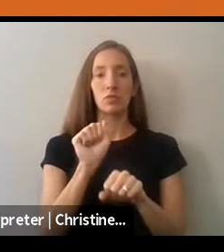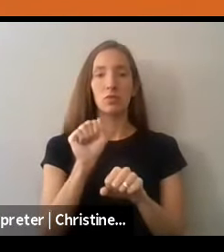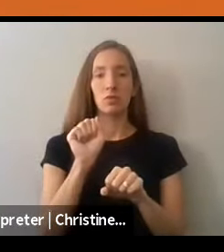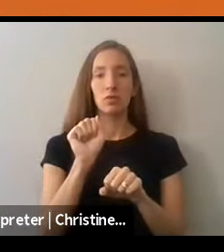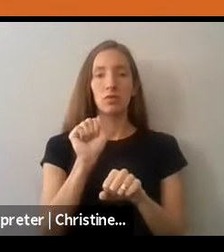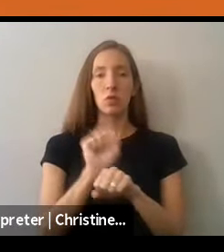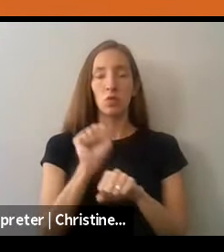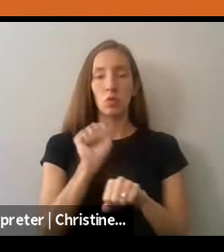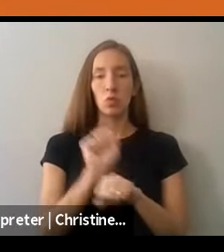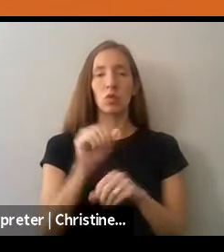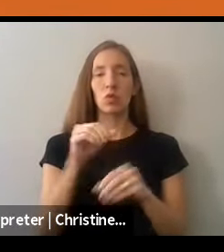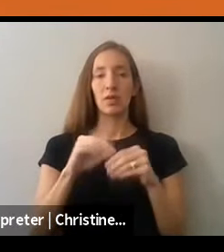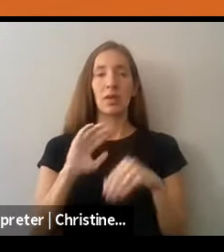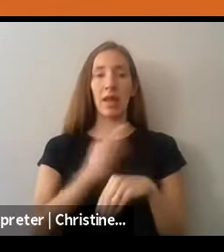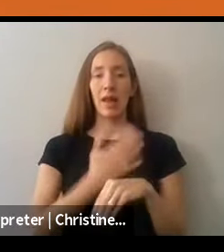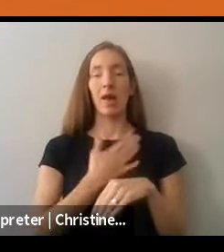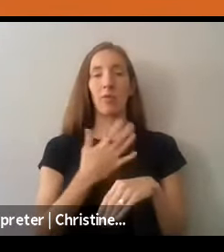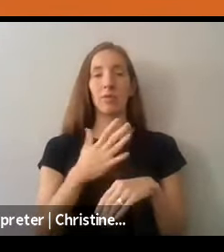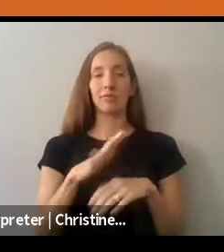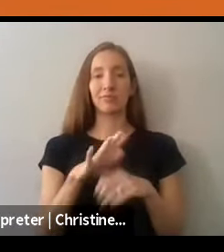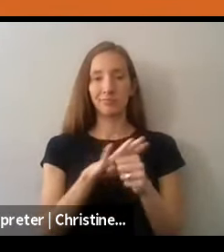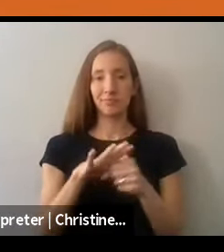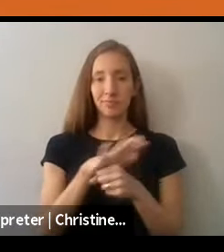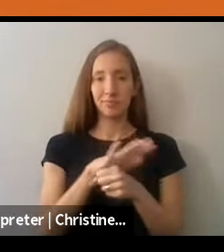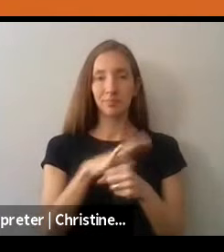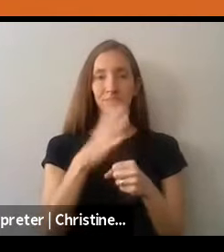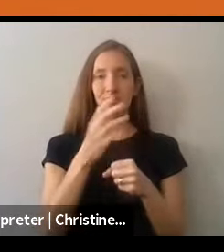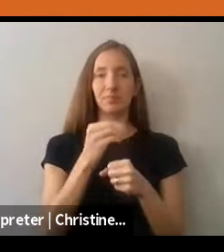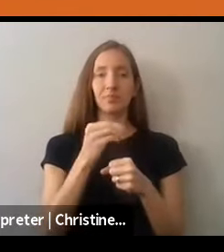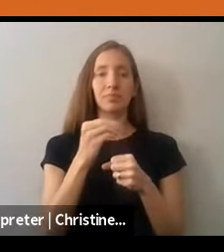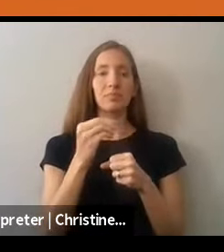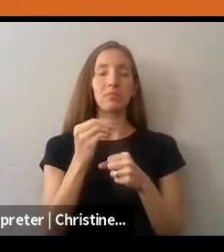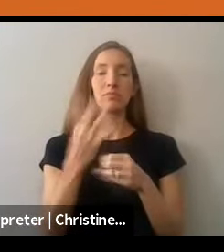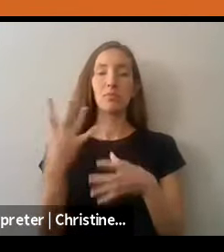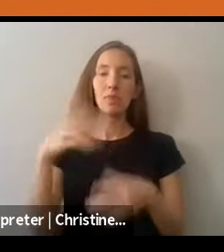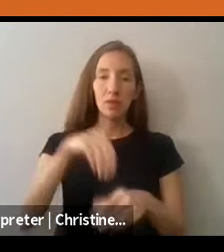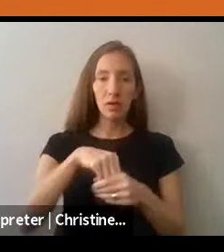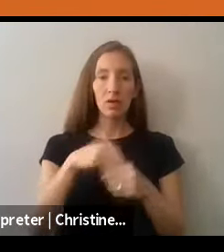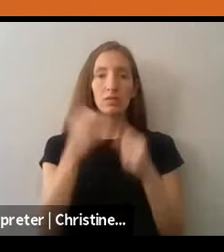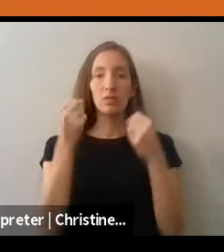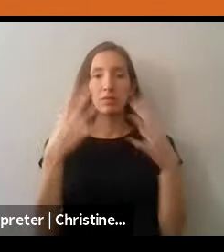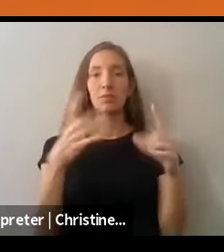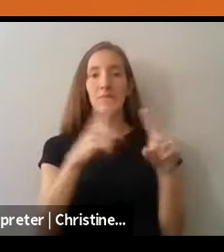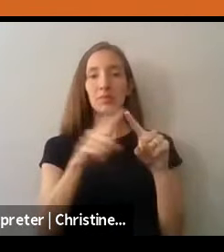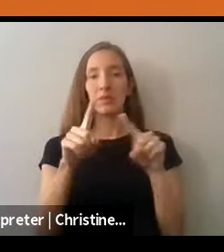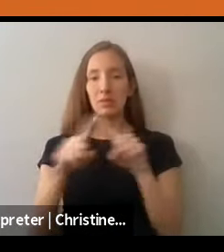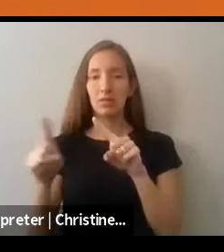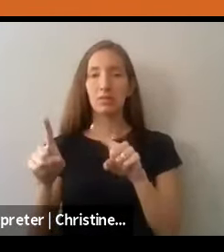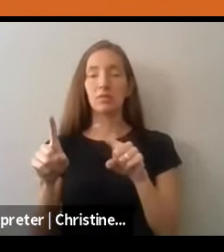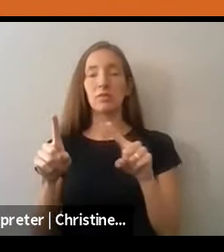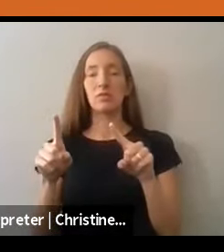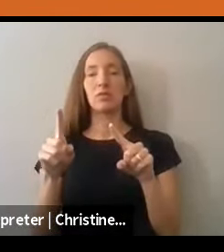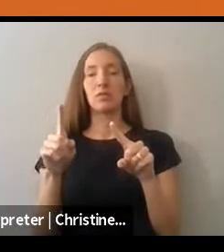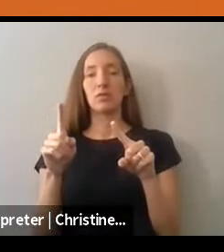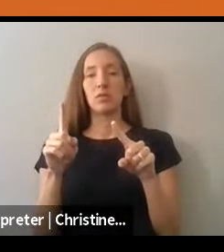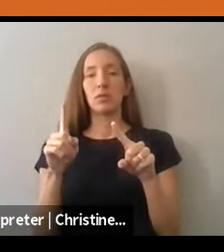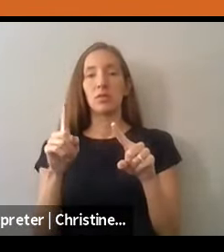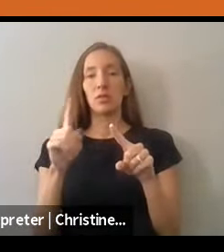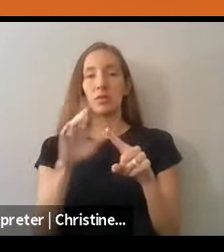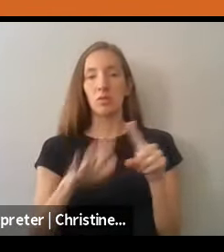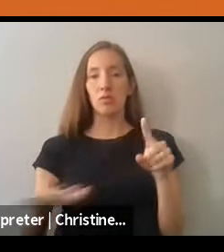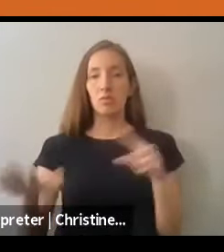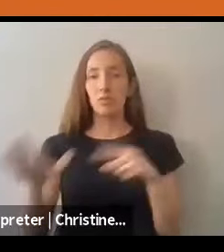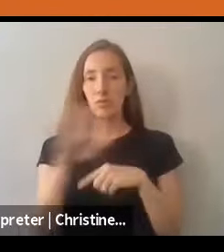many multi-stakeholder interventions, particularly around addressing harmful social norms. So I